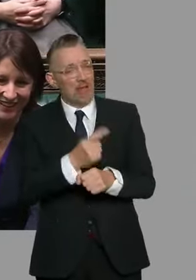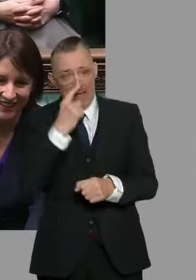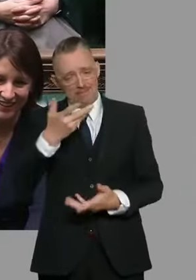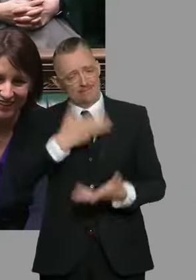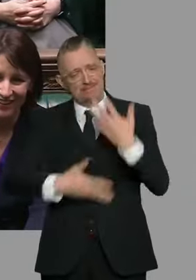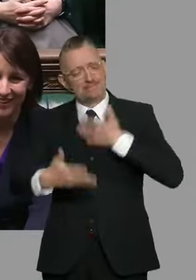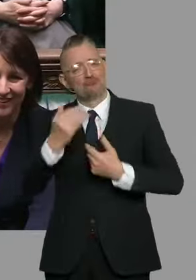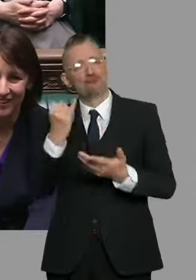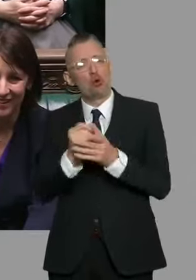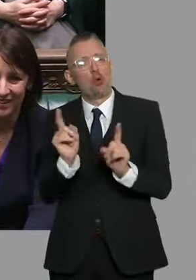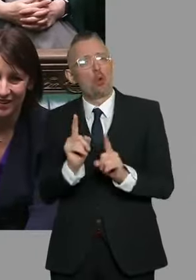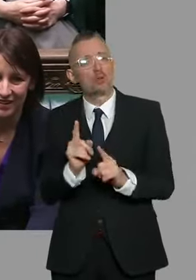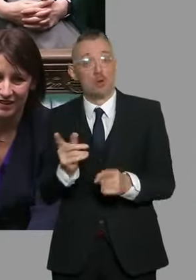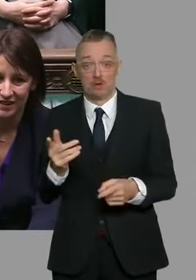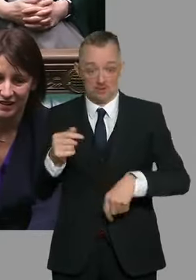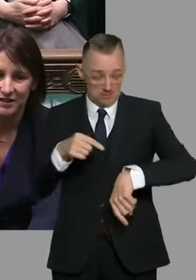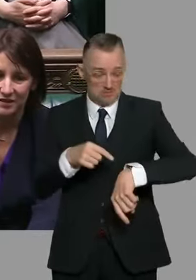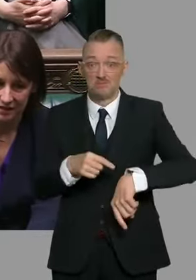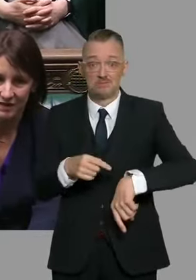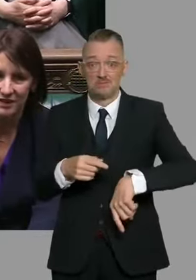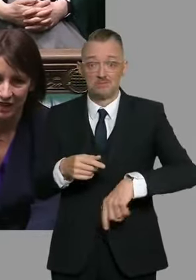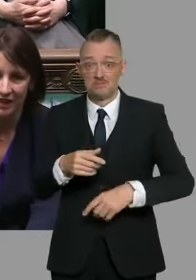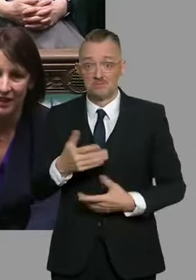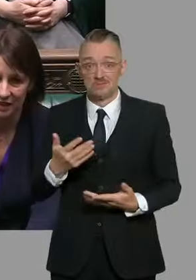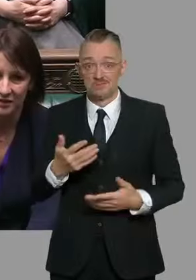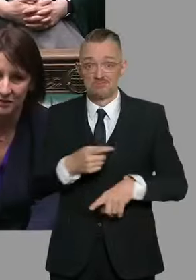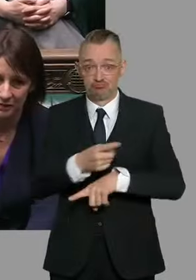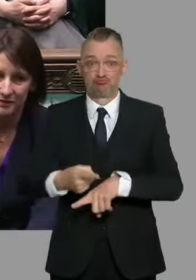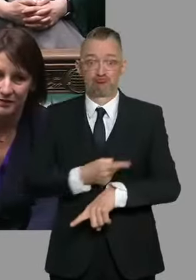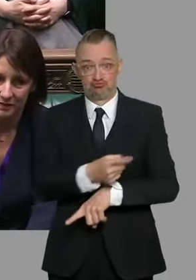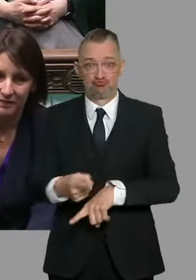Mr. Speaker, we are going to smash the gangs that are running this vile